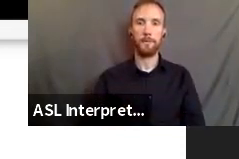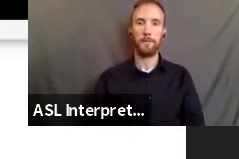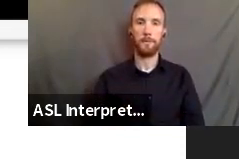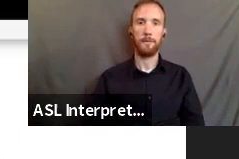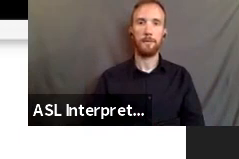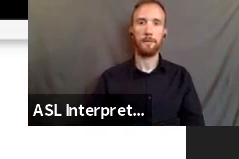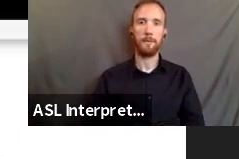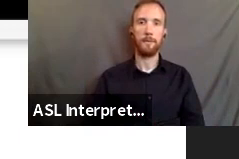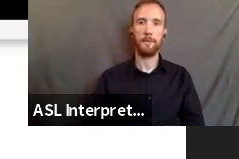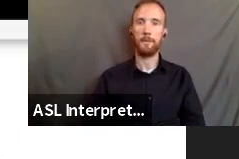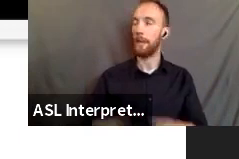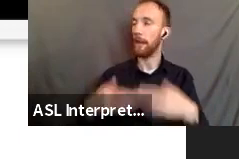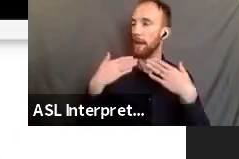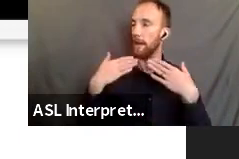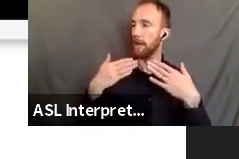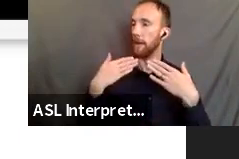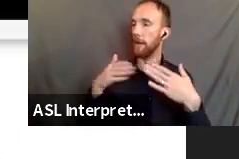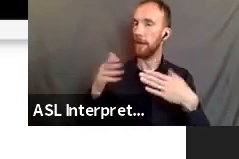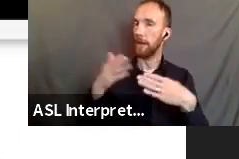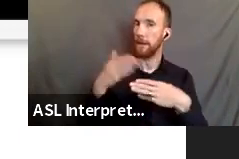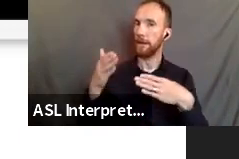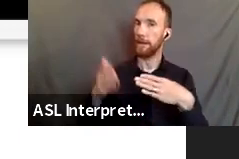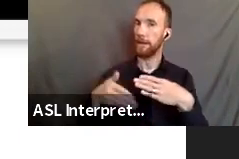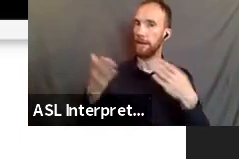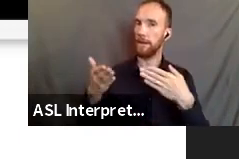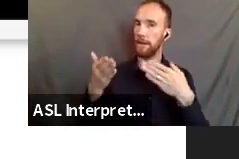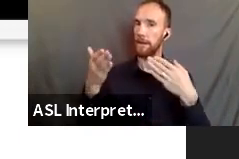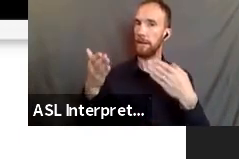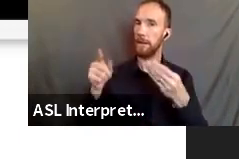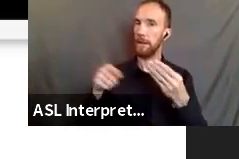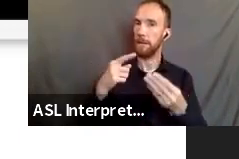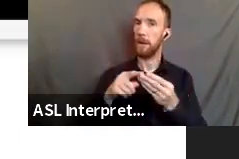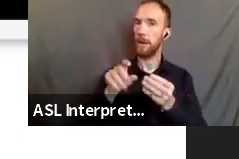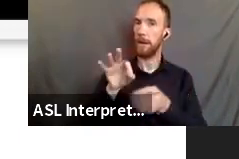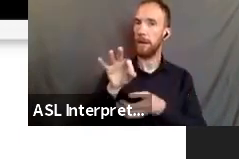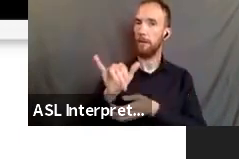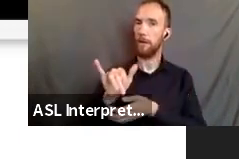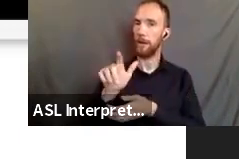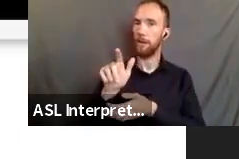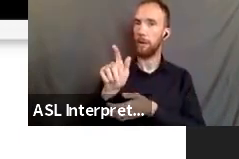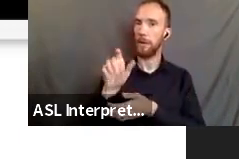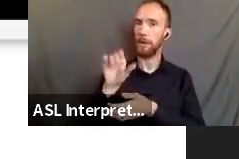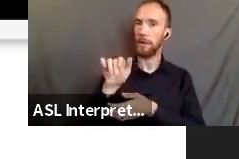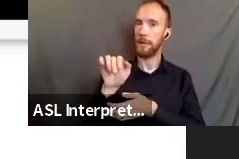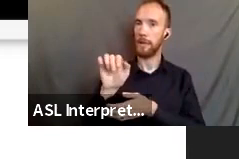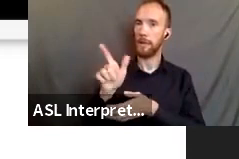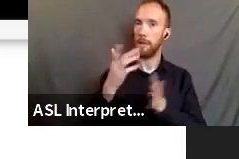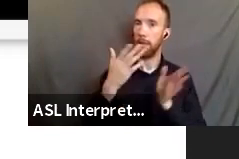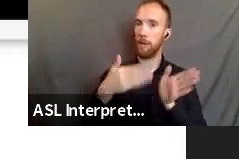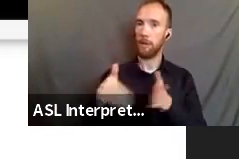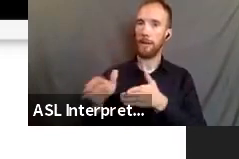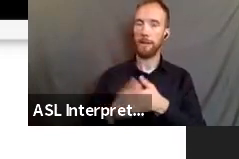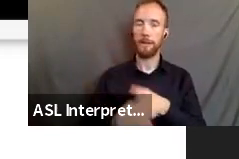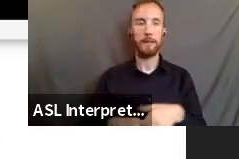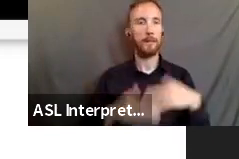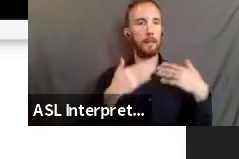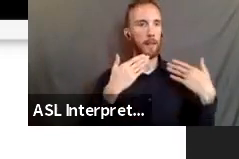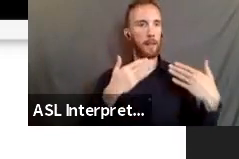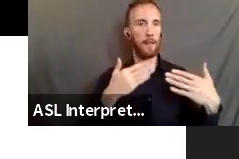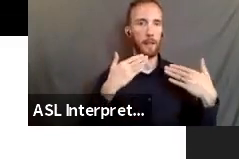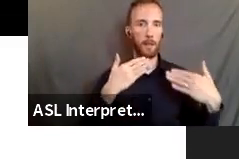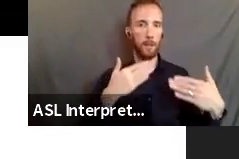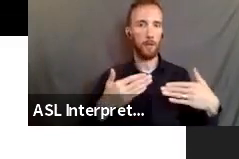thank you that concludes the update on the proposed fy 21 capital plan thank you questions